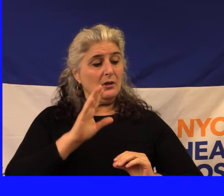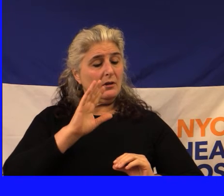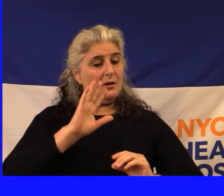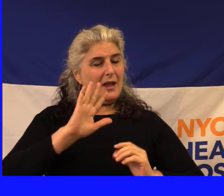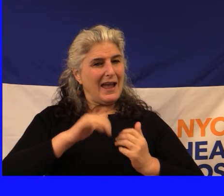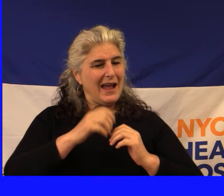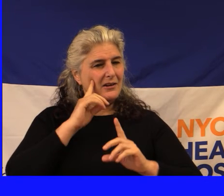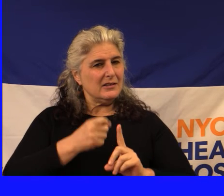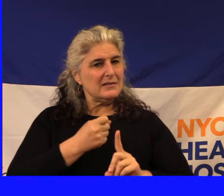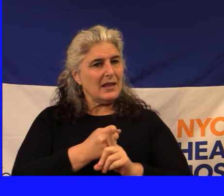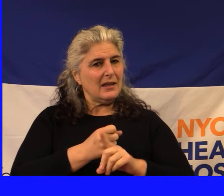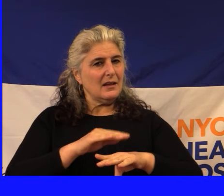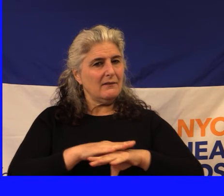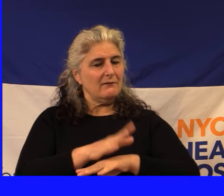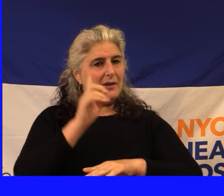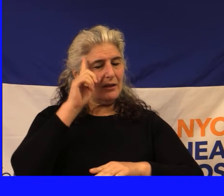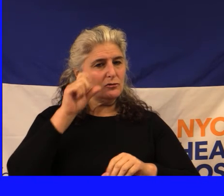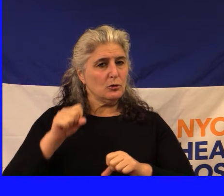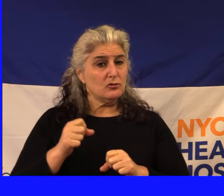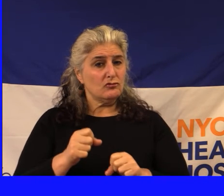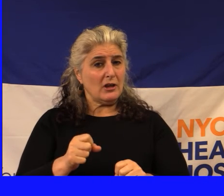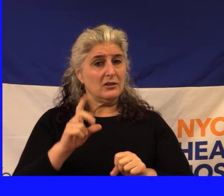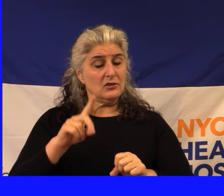change the strategy that you follow,